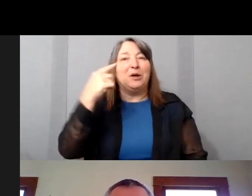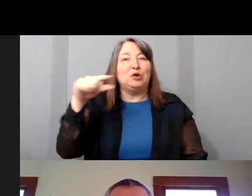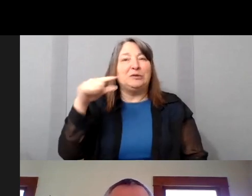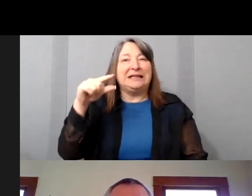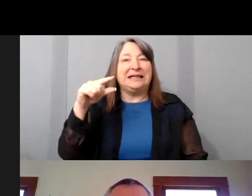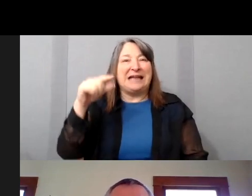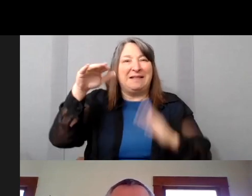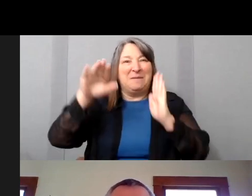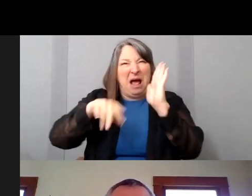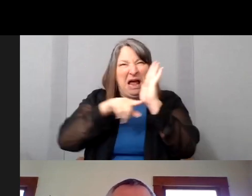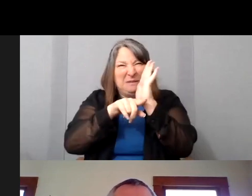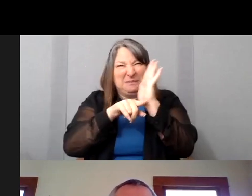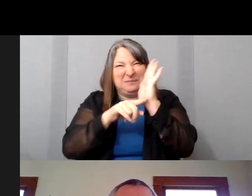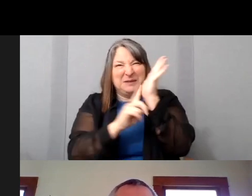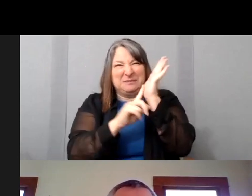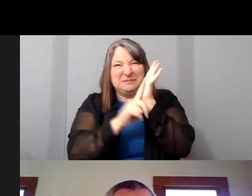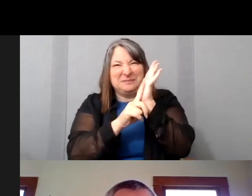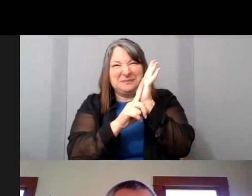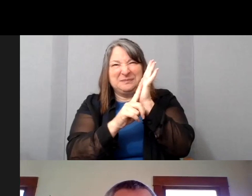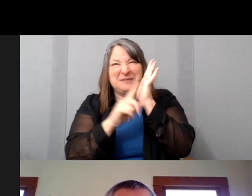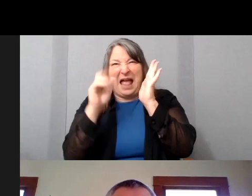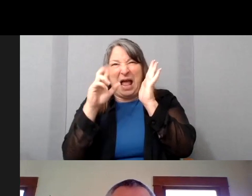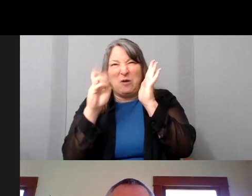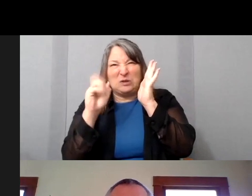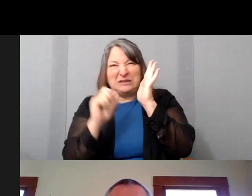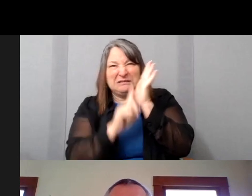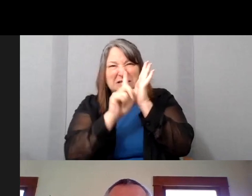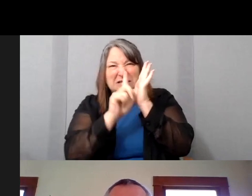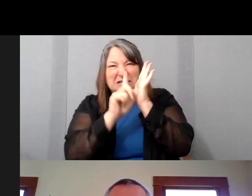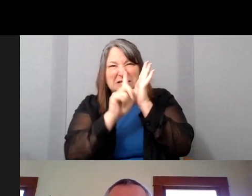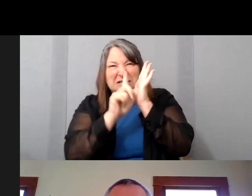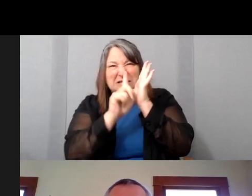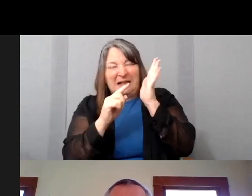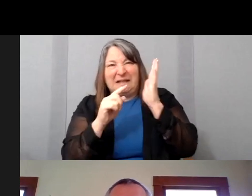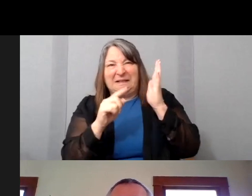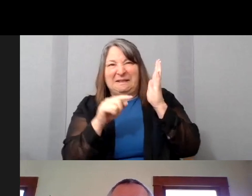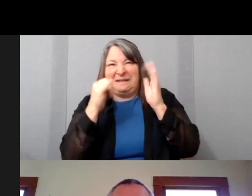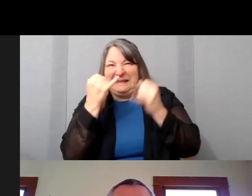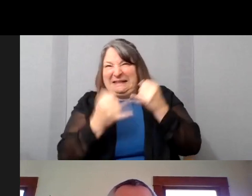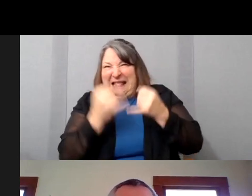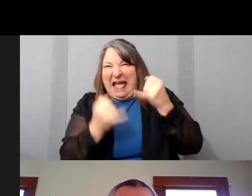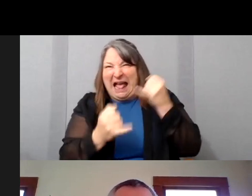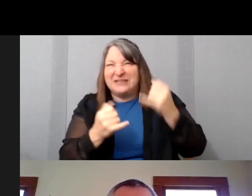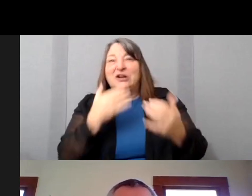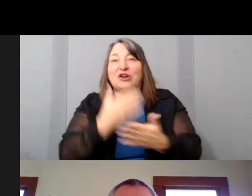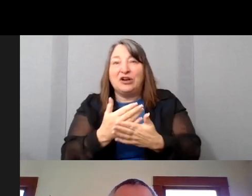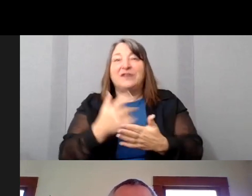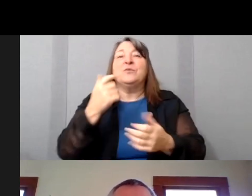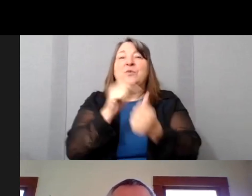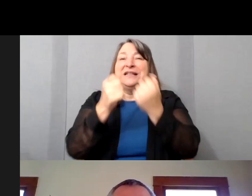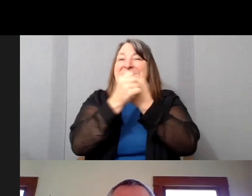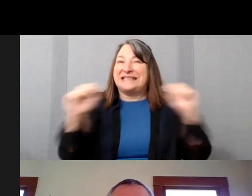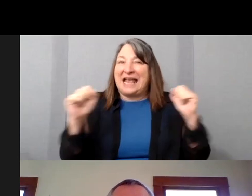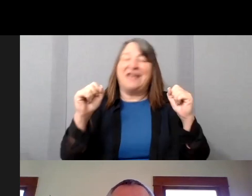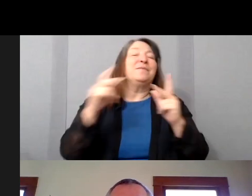across the board, these programs are good at providing mentees with a safe space to share and process their feelings. And I